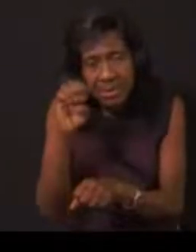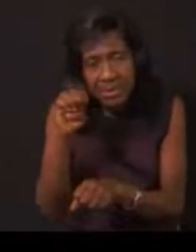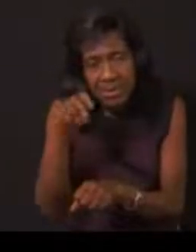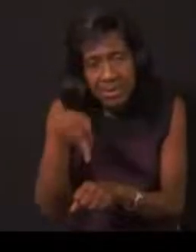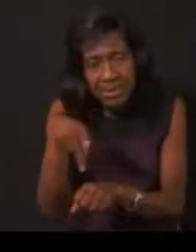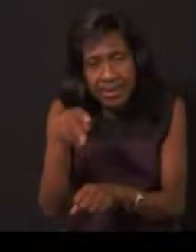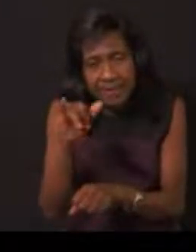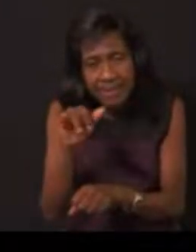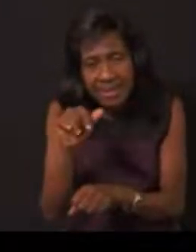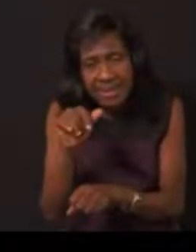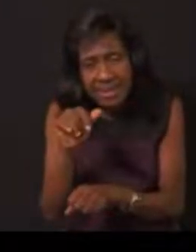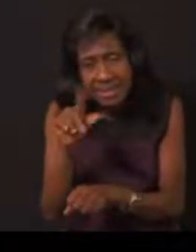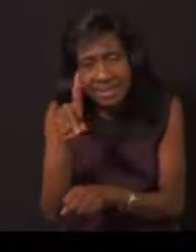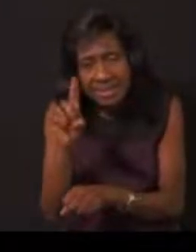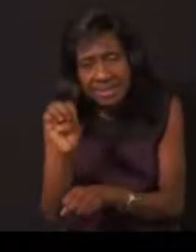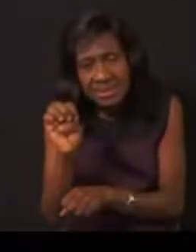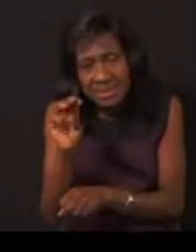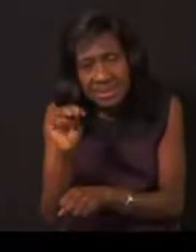I believe